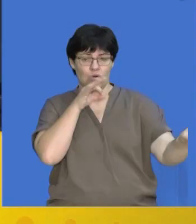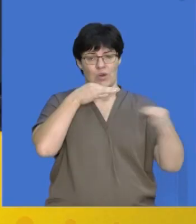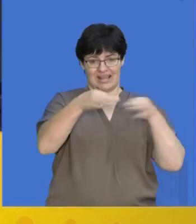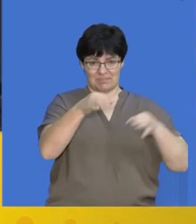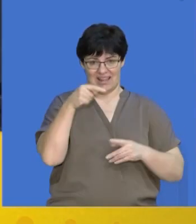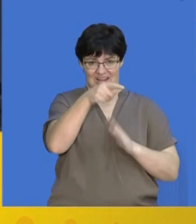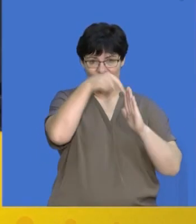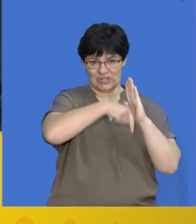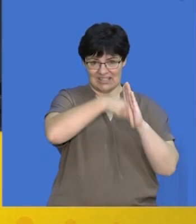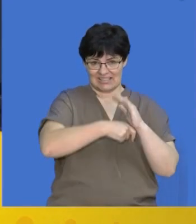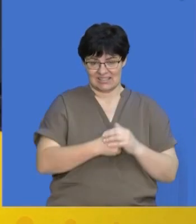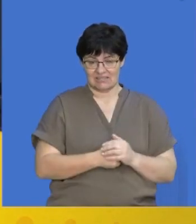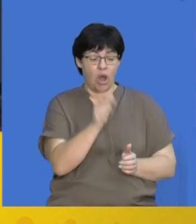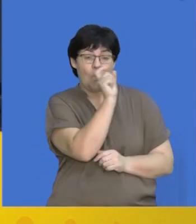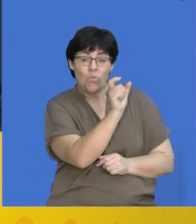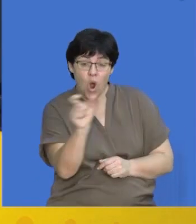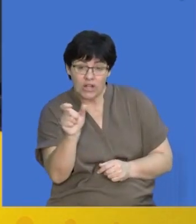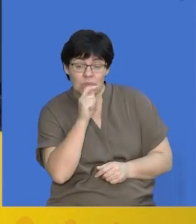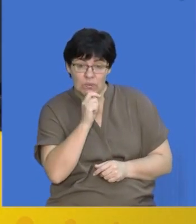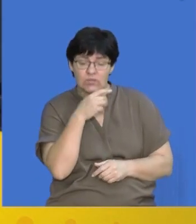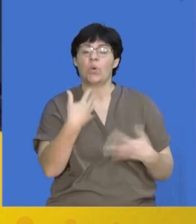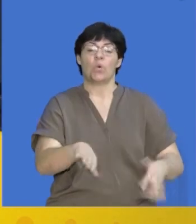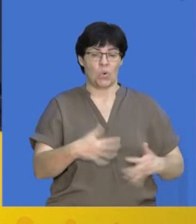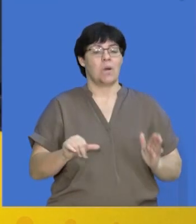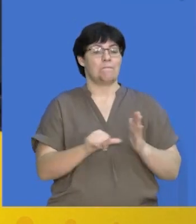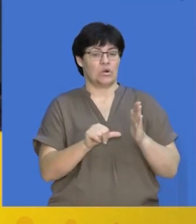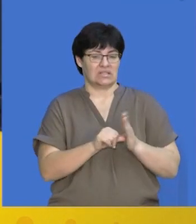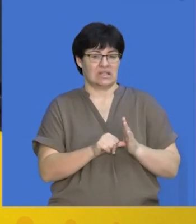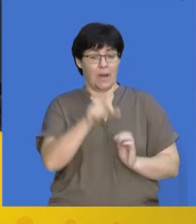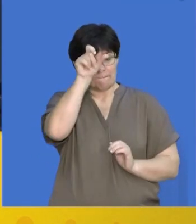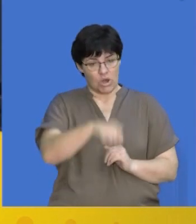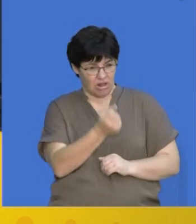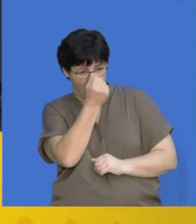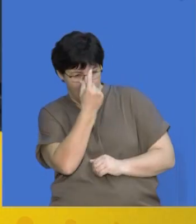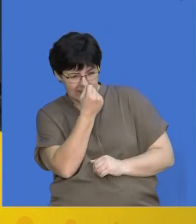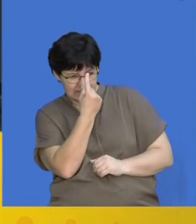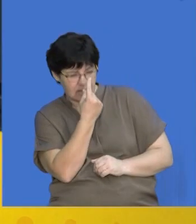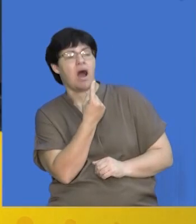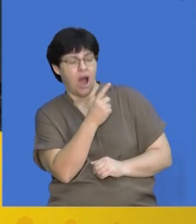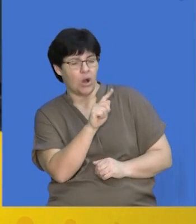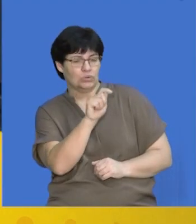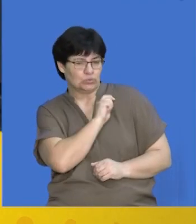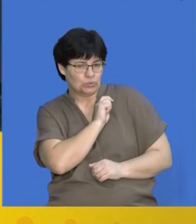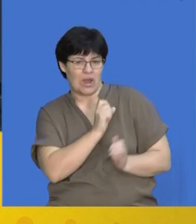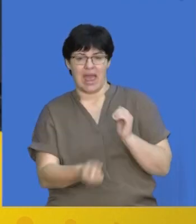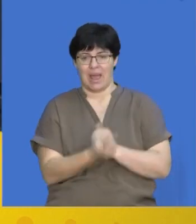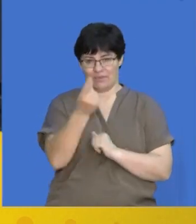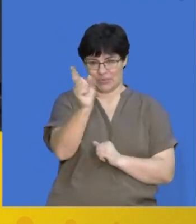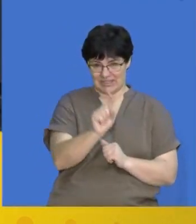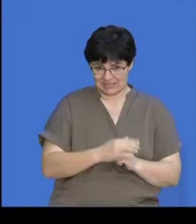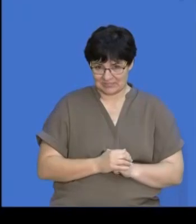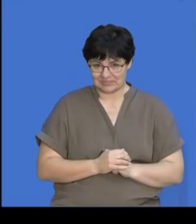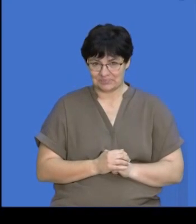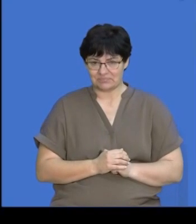that content. And the words that you are using help you better understand what is going on in terms of that